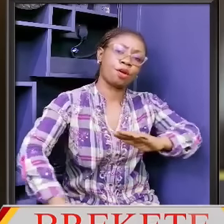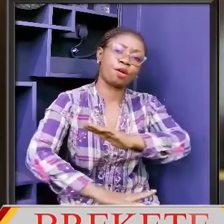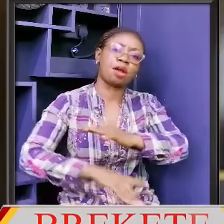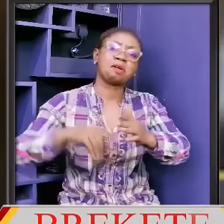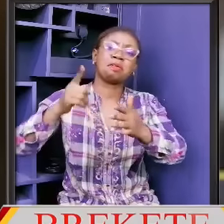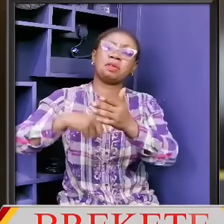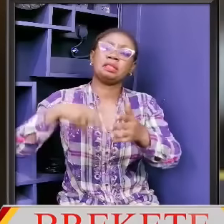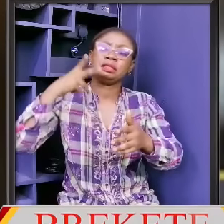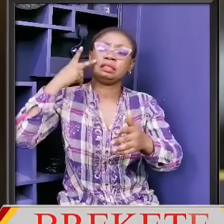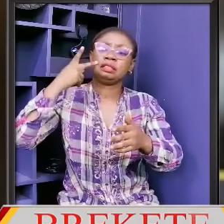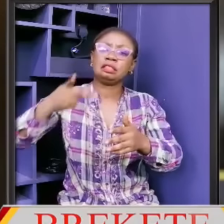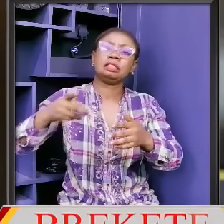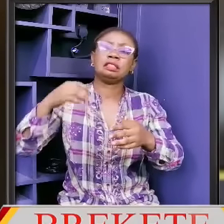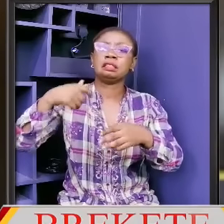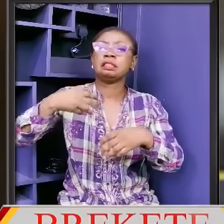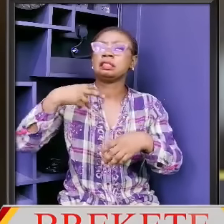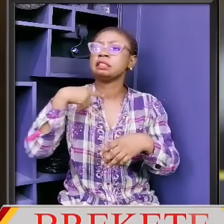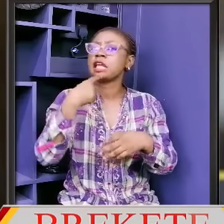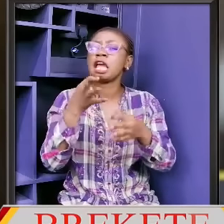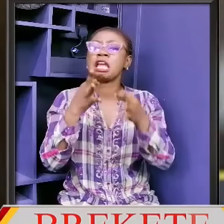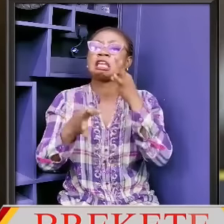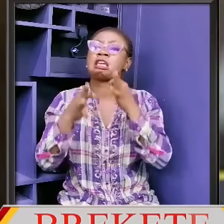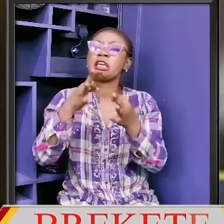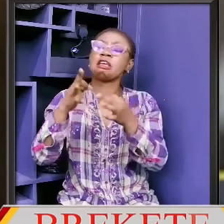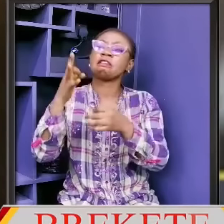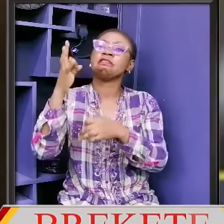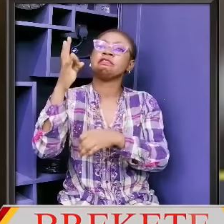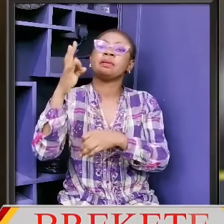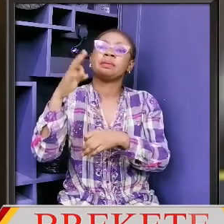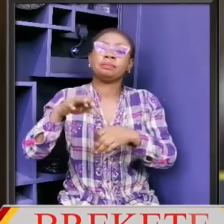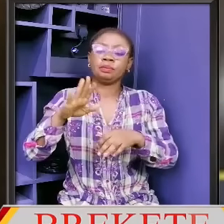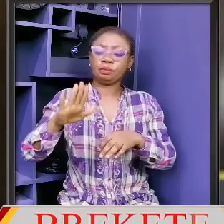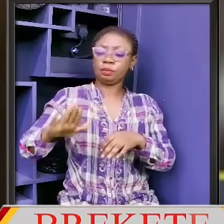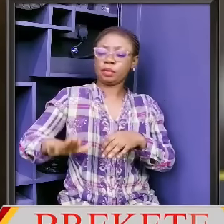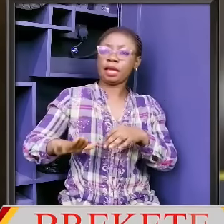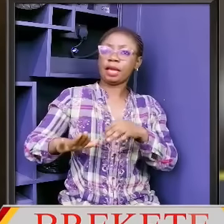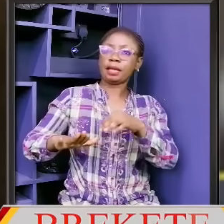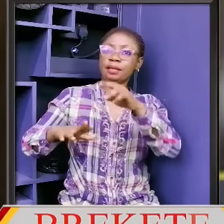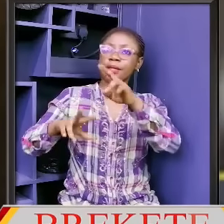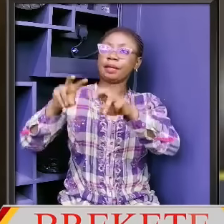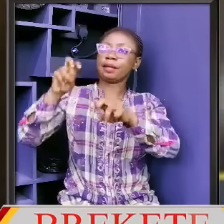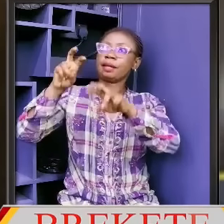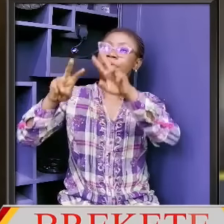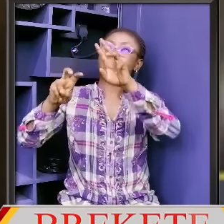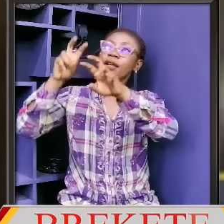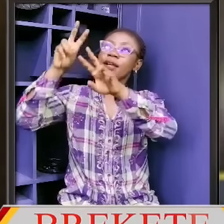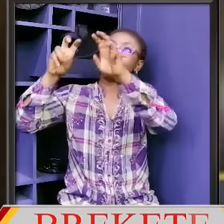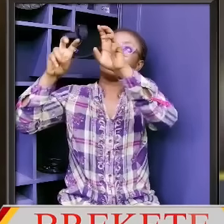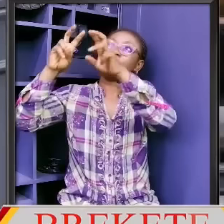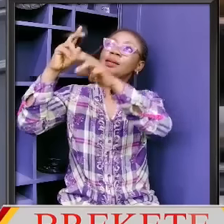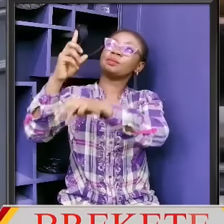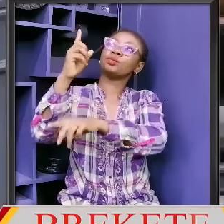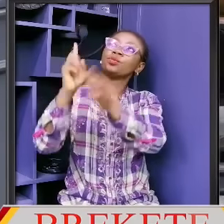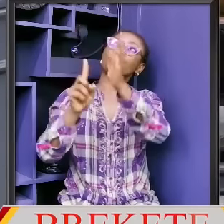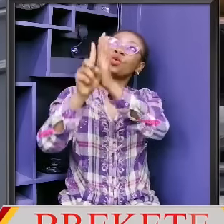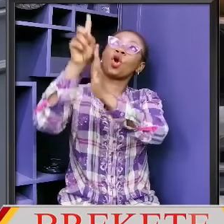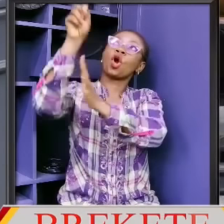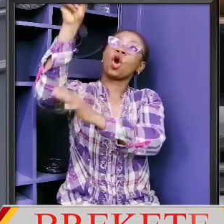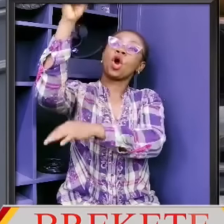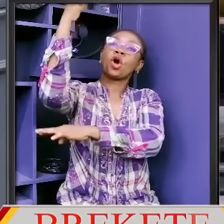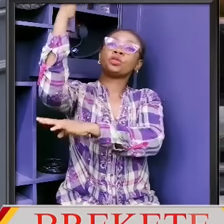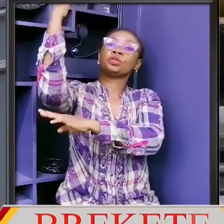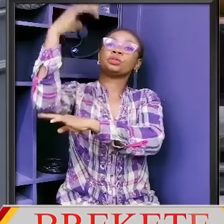see. Say, if speaking, climb Olumo Rock, I be the tallest palm tree, you no go see him. No be now